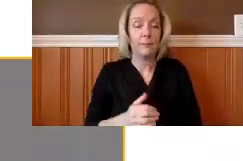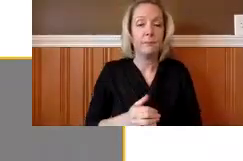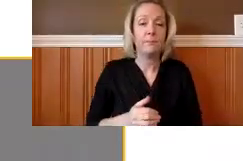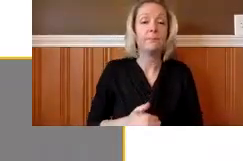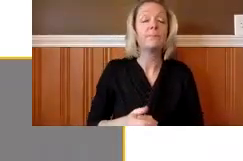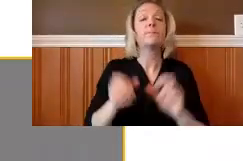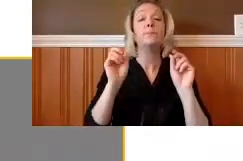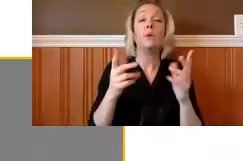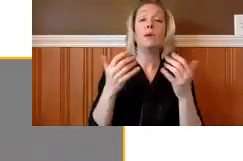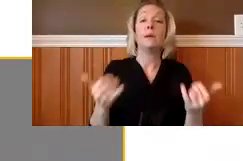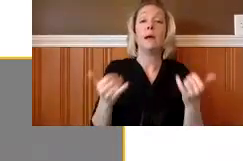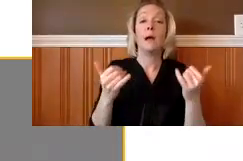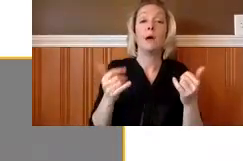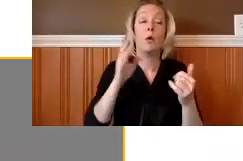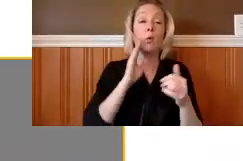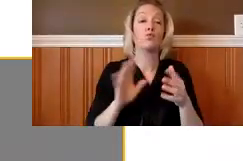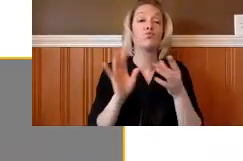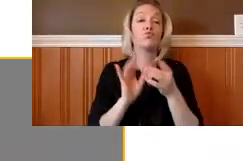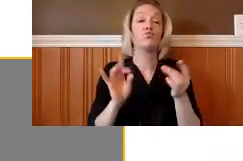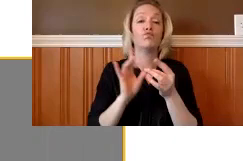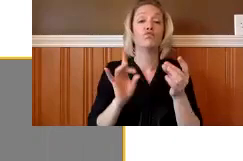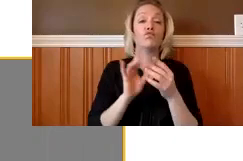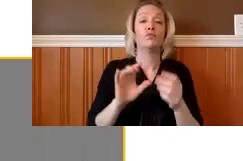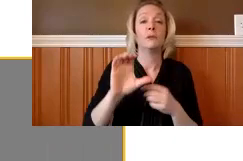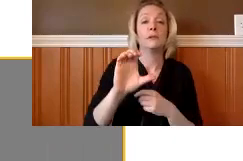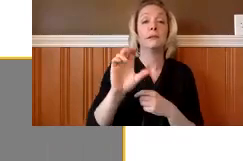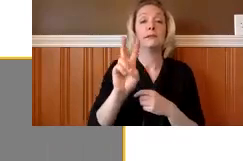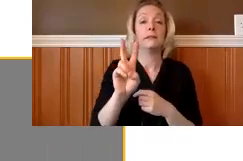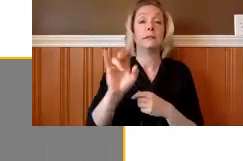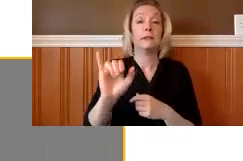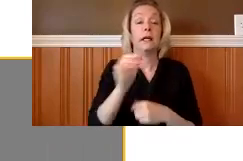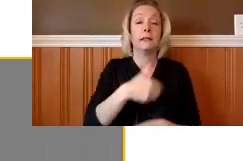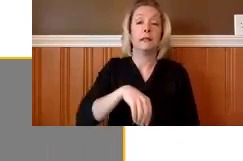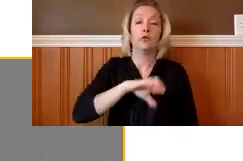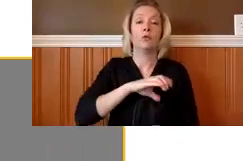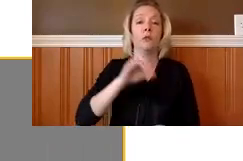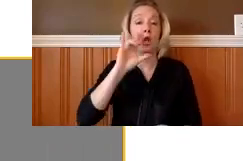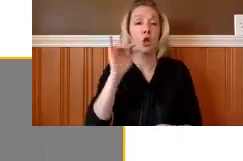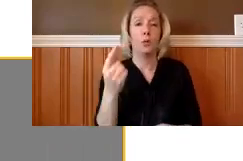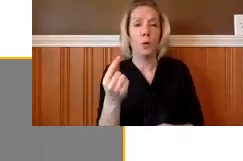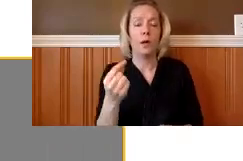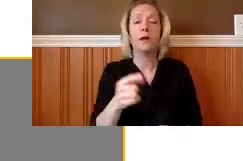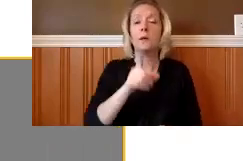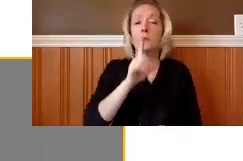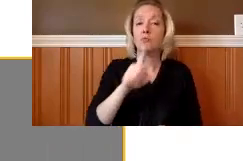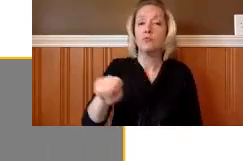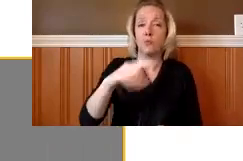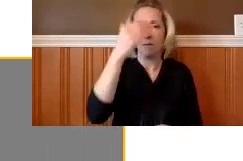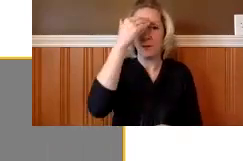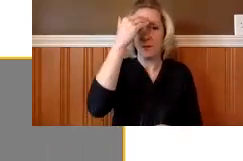right, so let's jump into the characteristics of CVI. I'm sure that we all know that there are 10